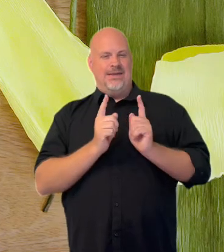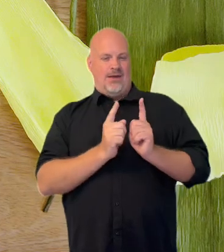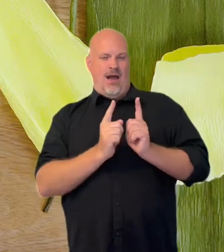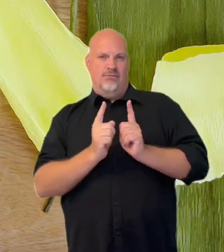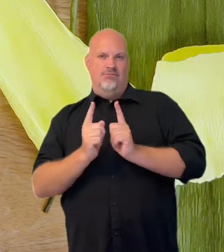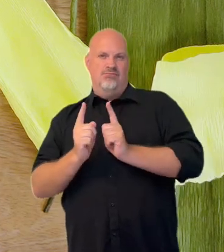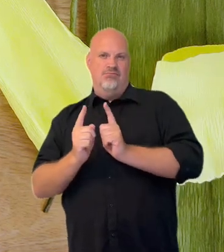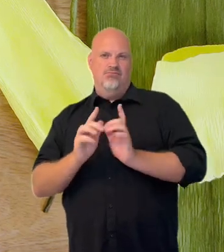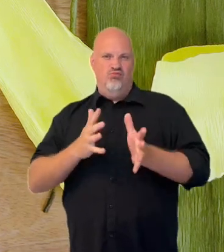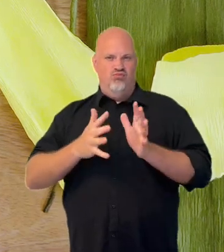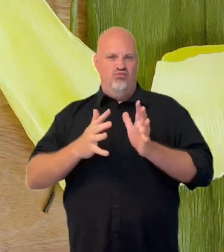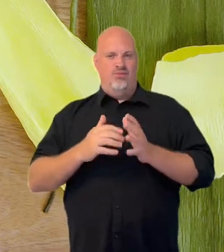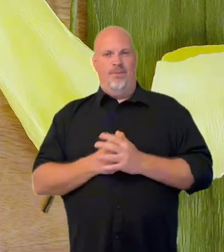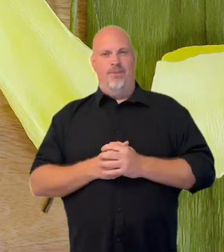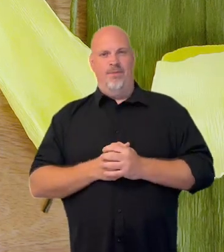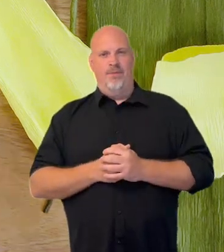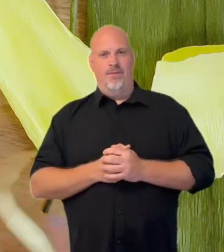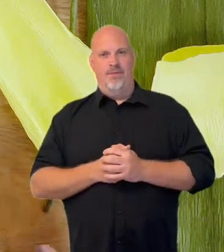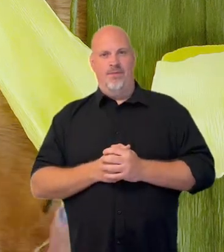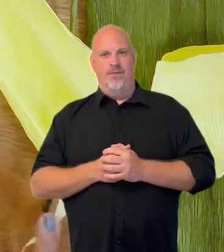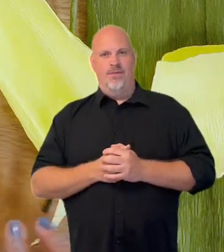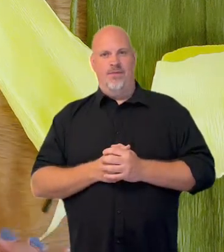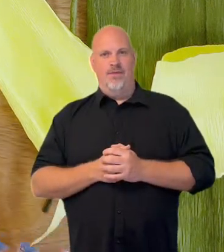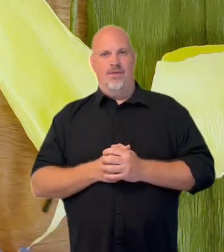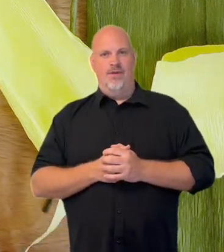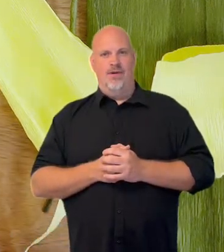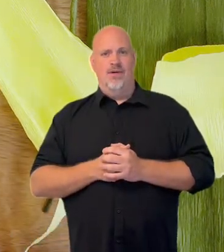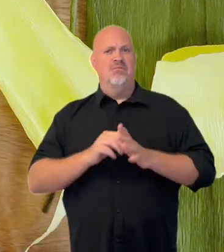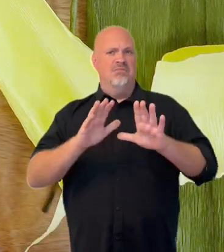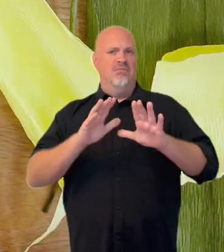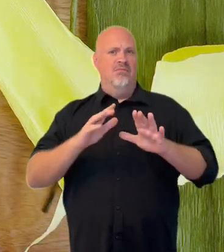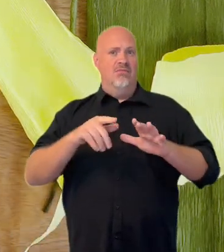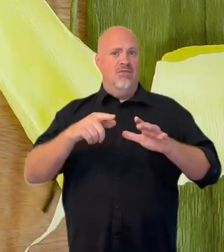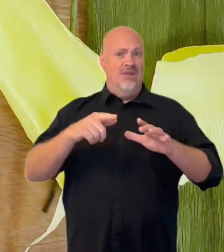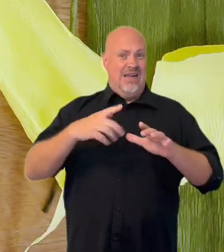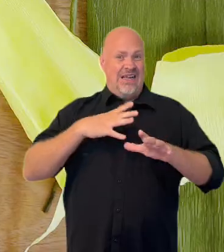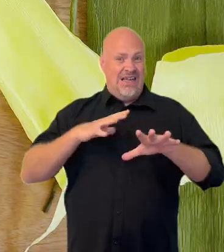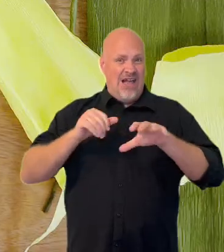long. And just pause here if you need to catch up.